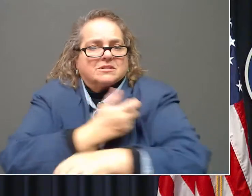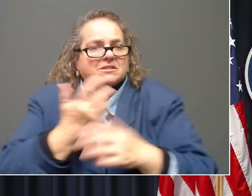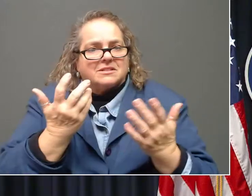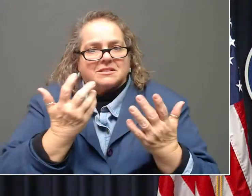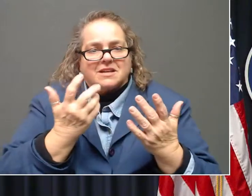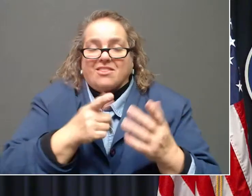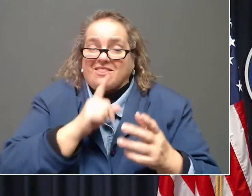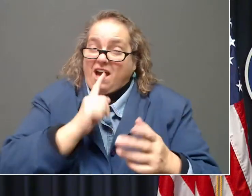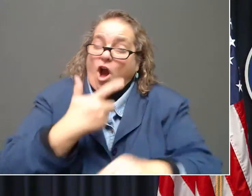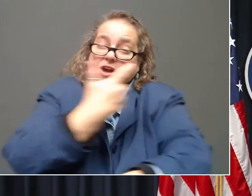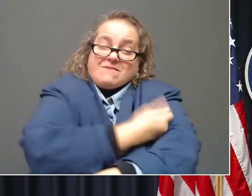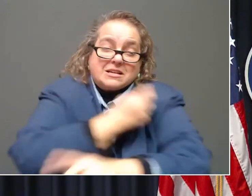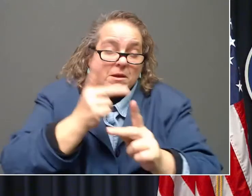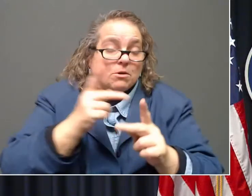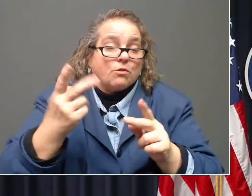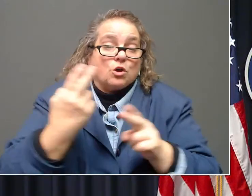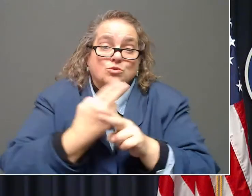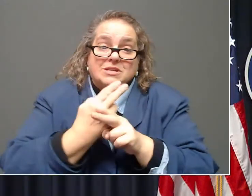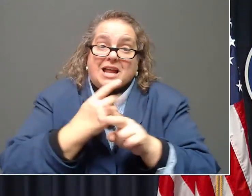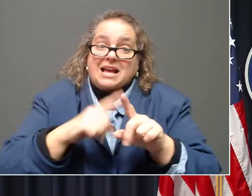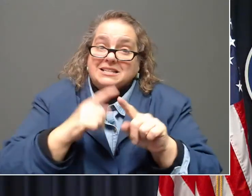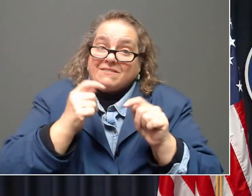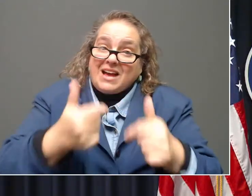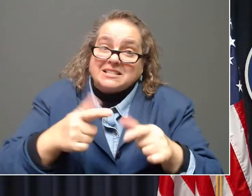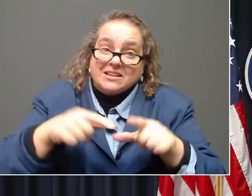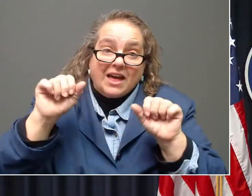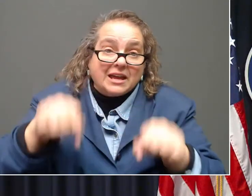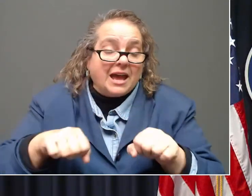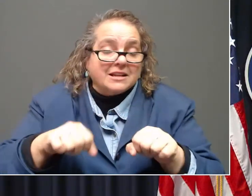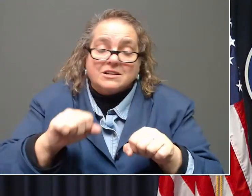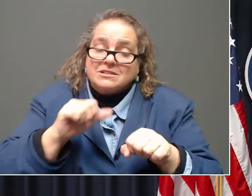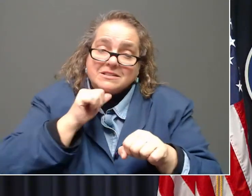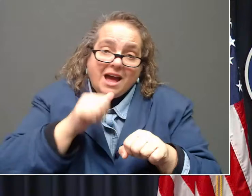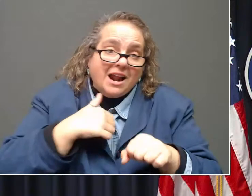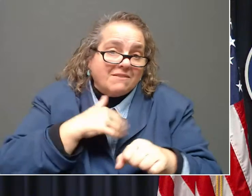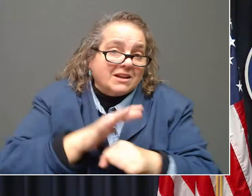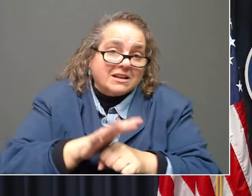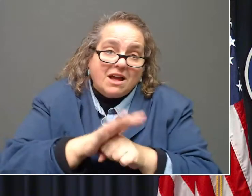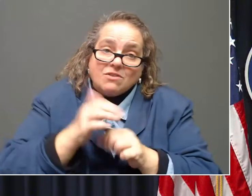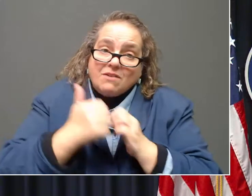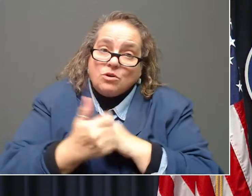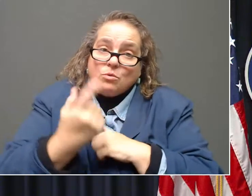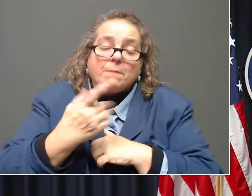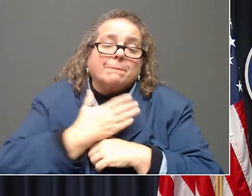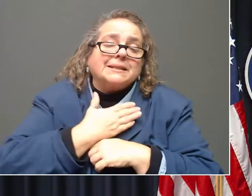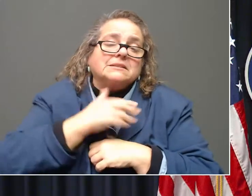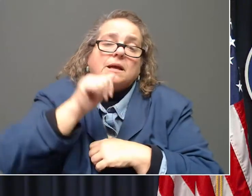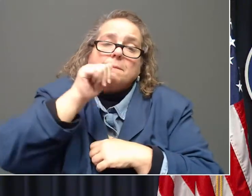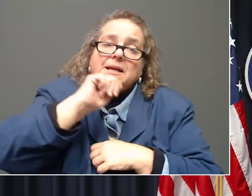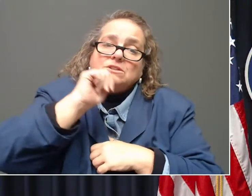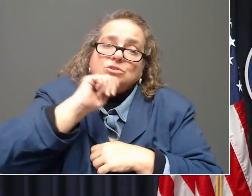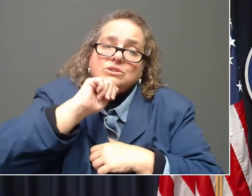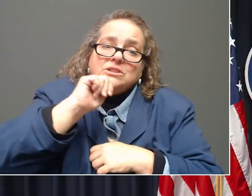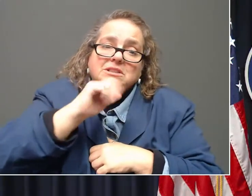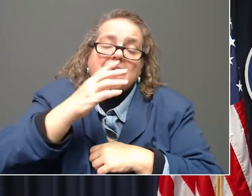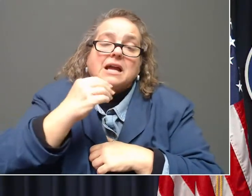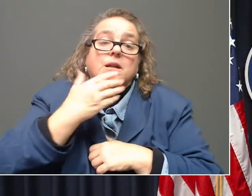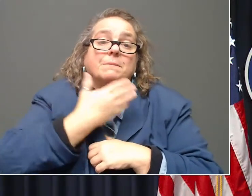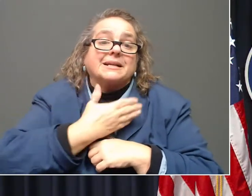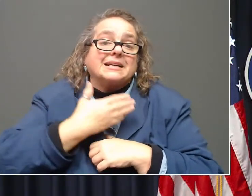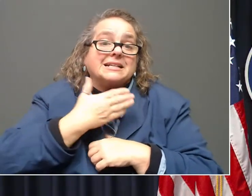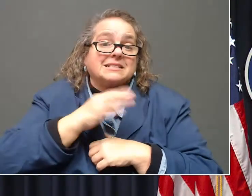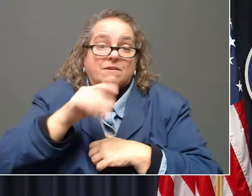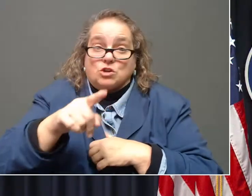calls in 2.5 hours to access their 700 vaccines. That's 157 calls per dose available, okay? Now,